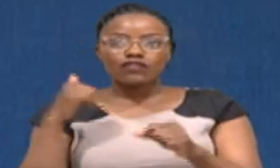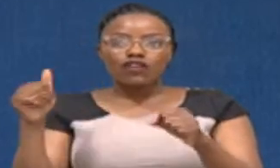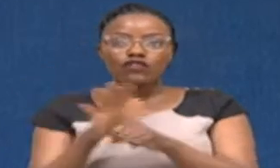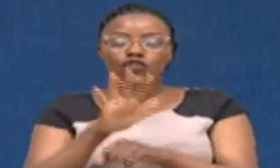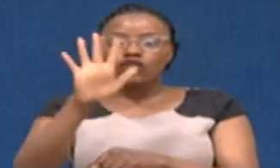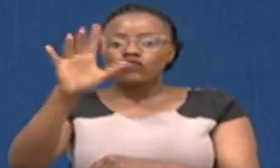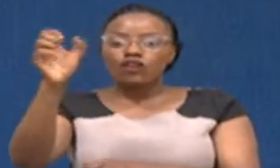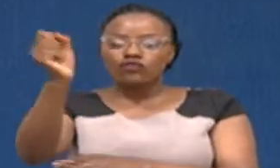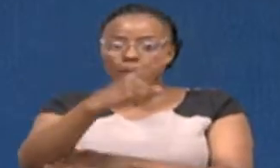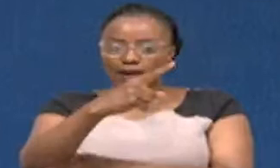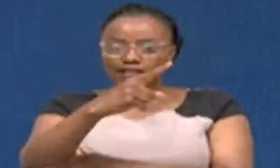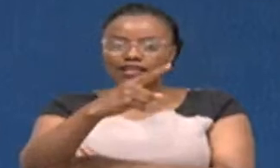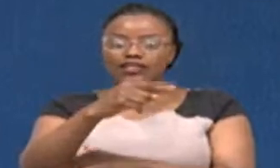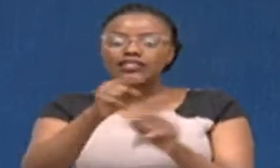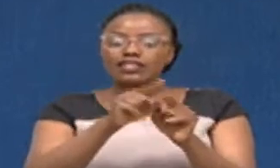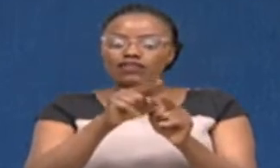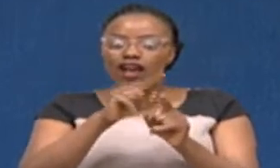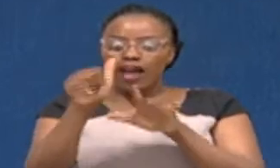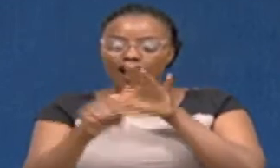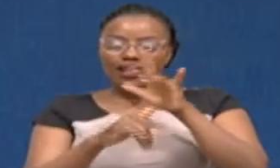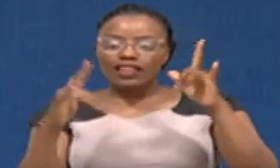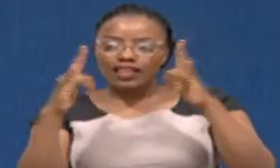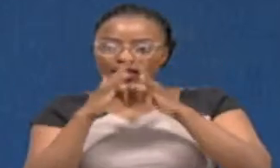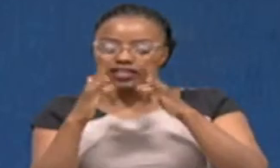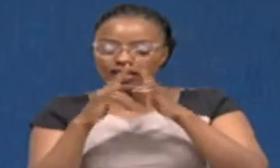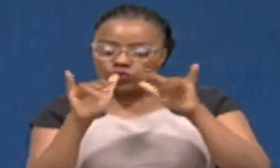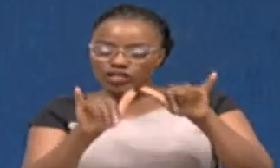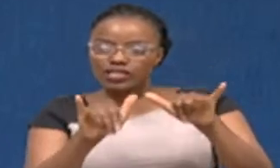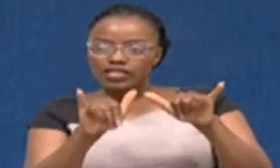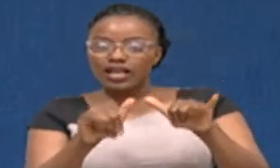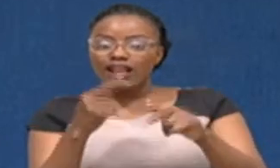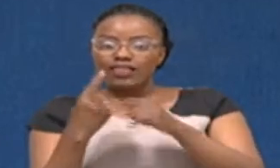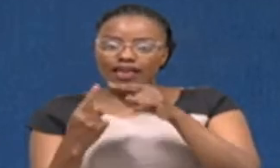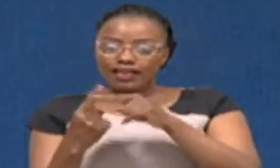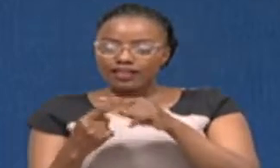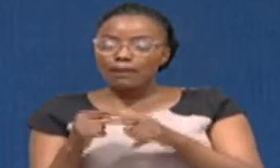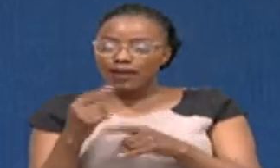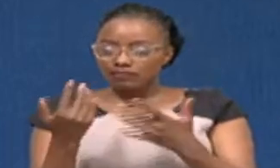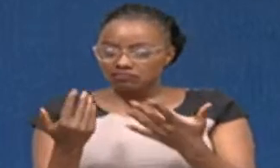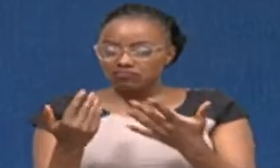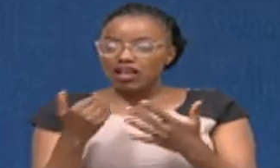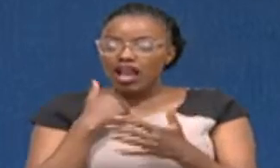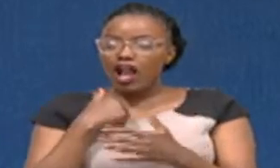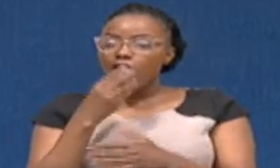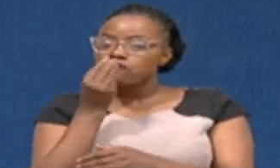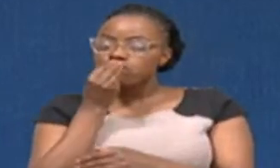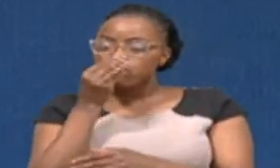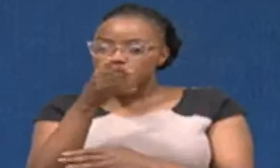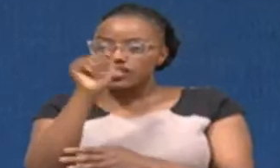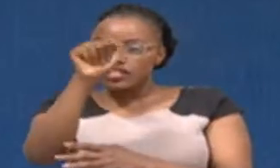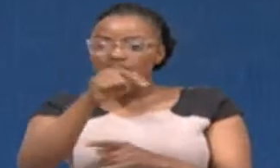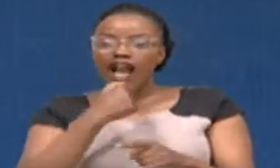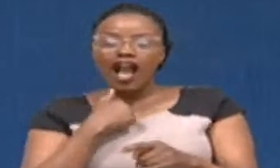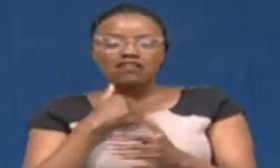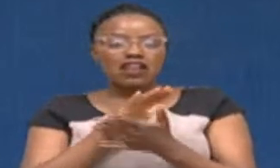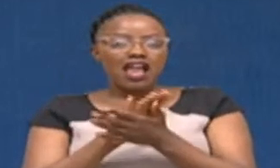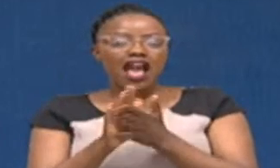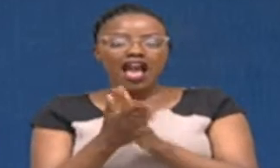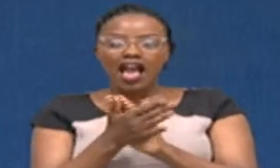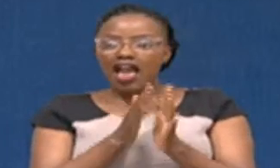whole 5 months under that tent. The experience there was that although there was food to eat, there was nothing